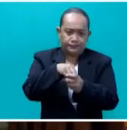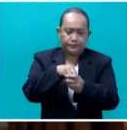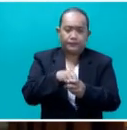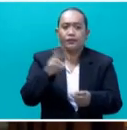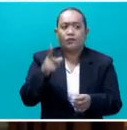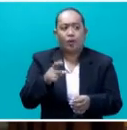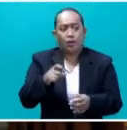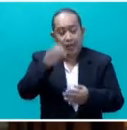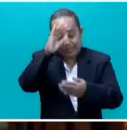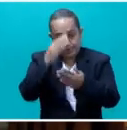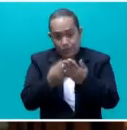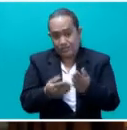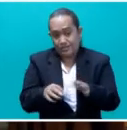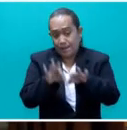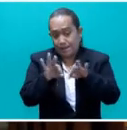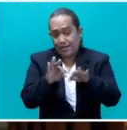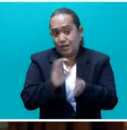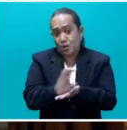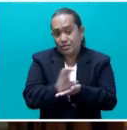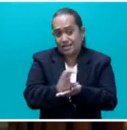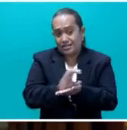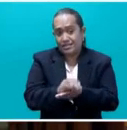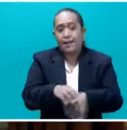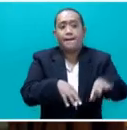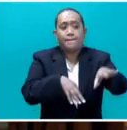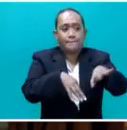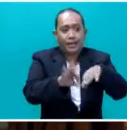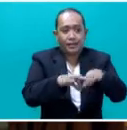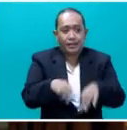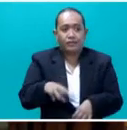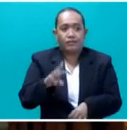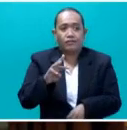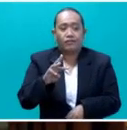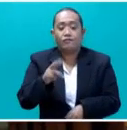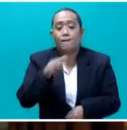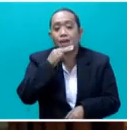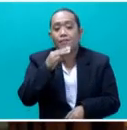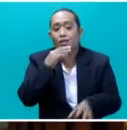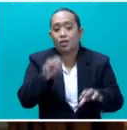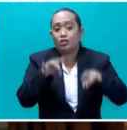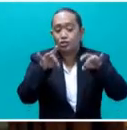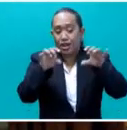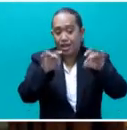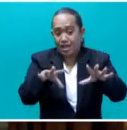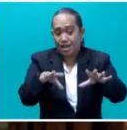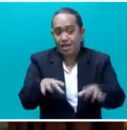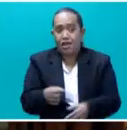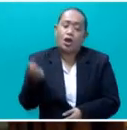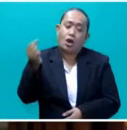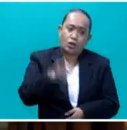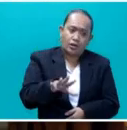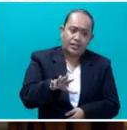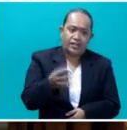experienced planning consultant specializing in planning law from Melbourne, Australia, who carried out an independent peer review